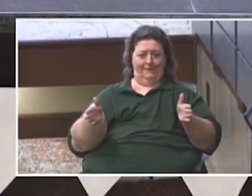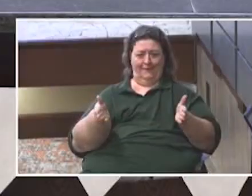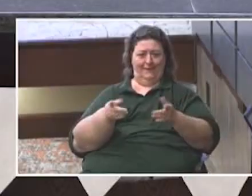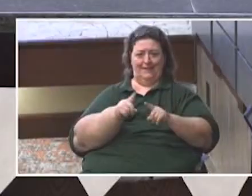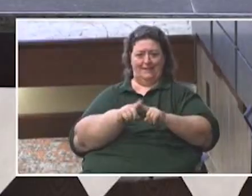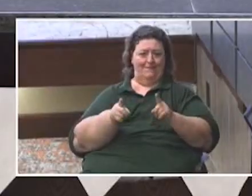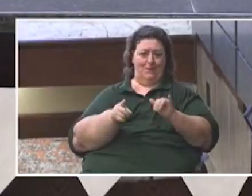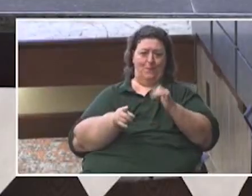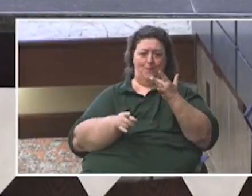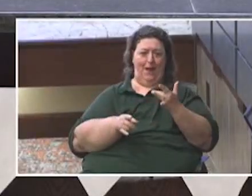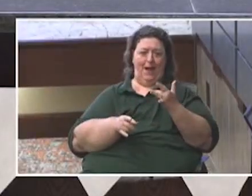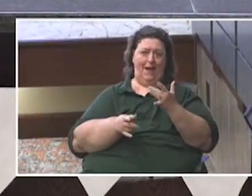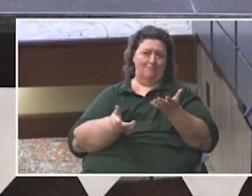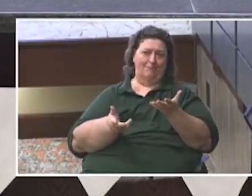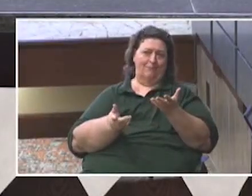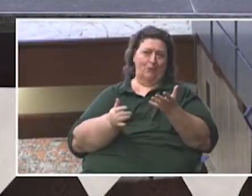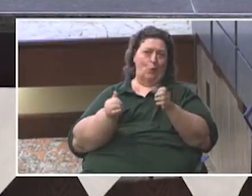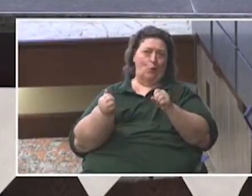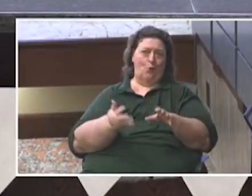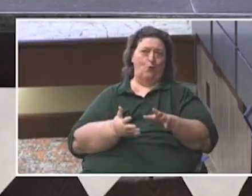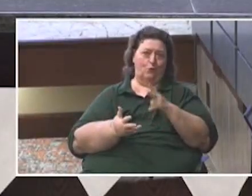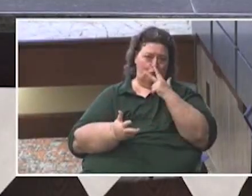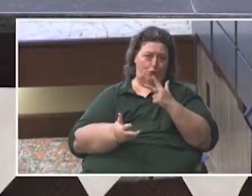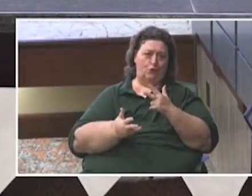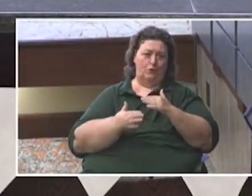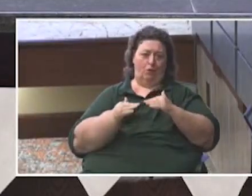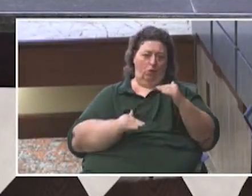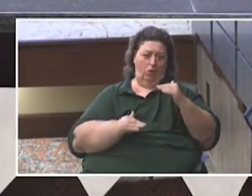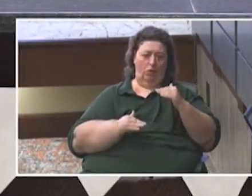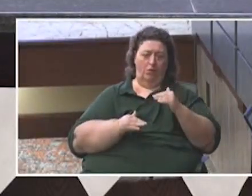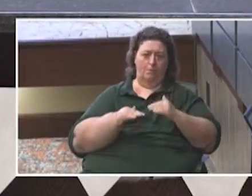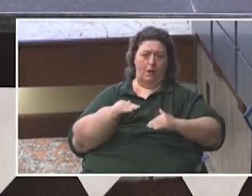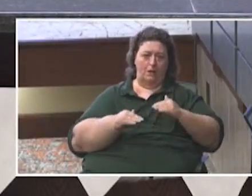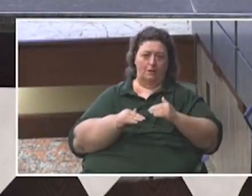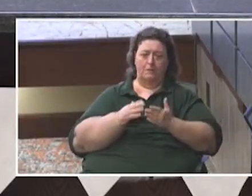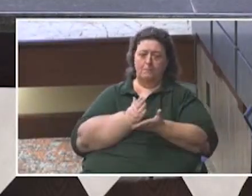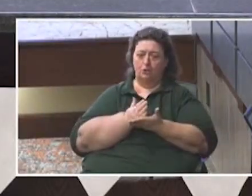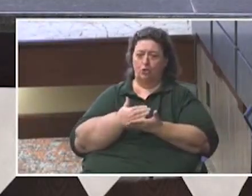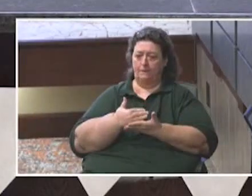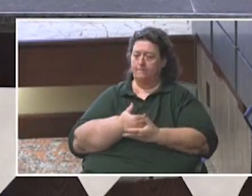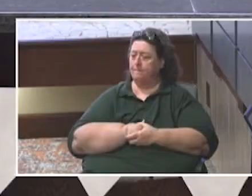guess that's what that is, right? Okay, Yes.